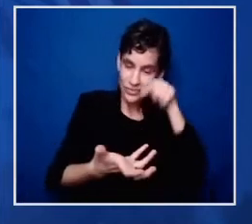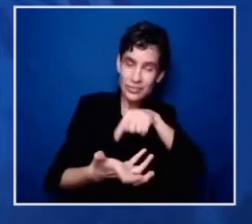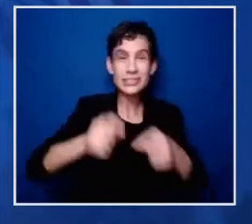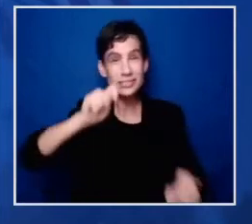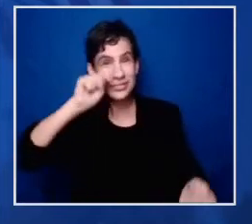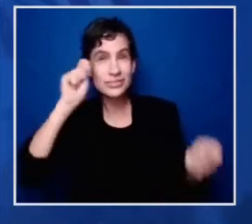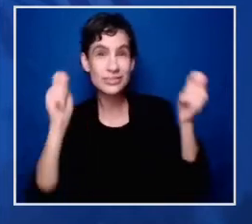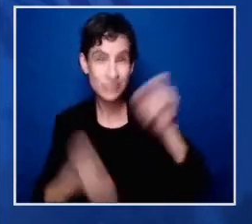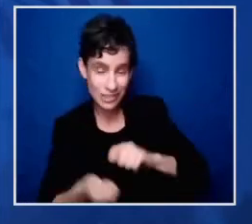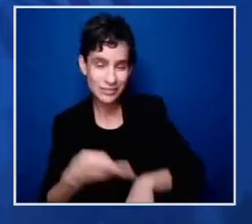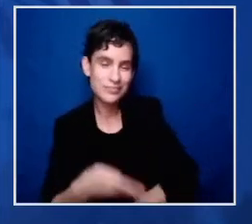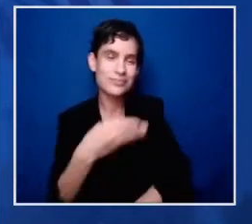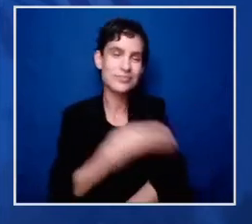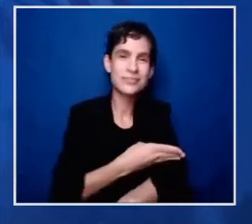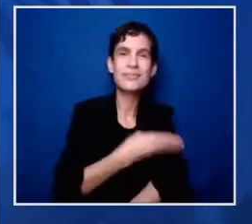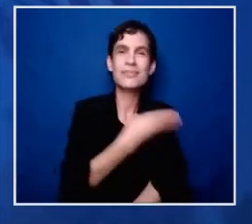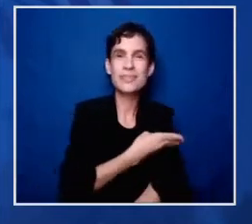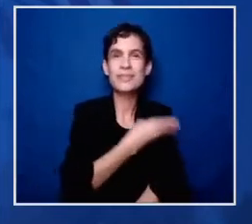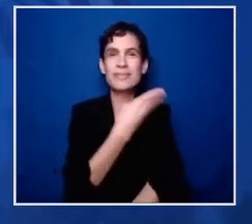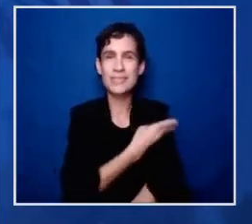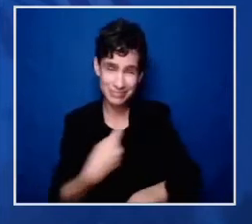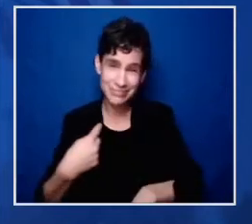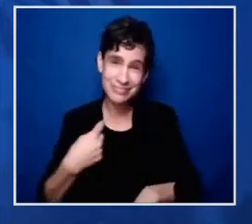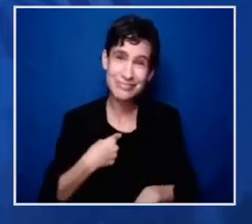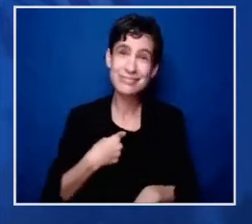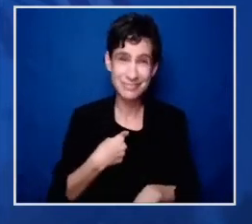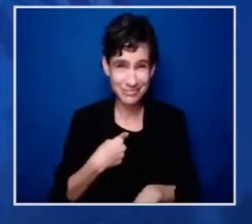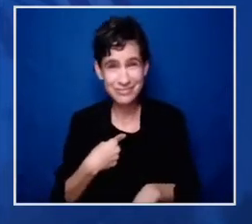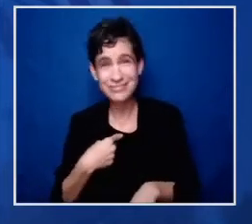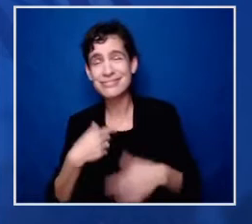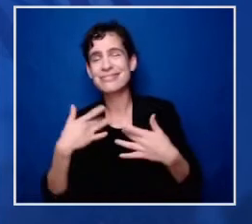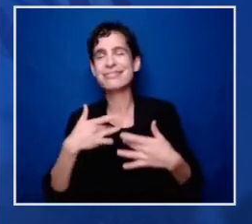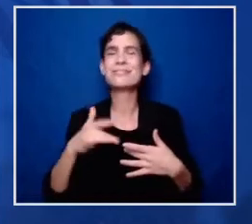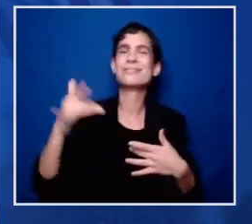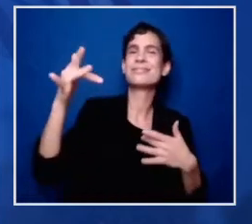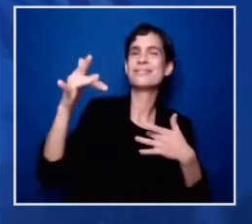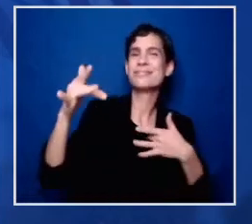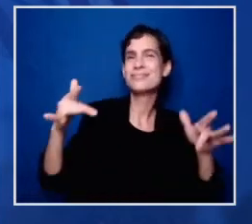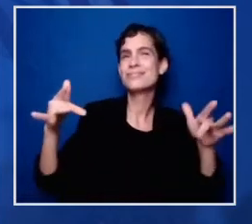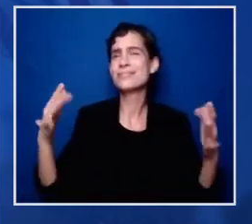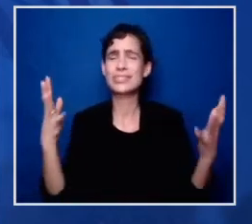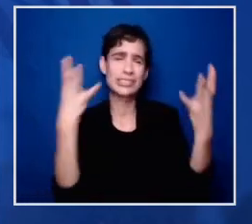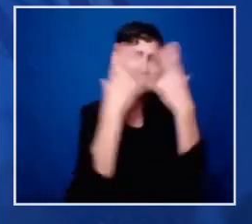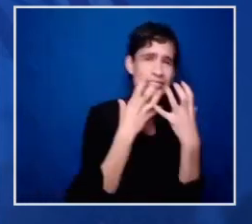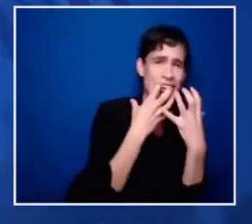through the dark. I'm gonna see the day.